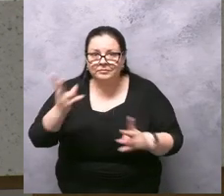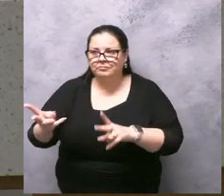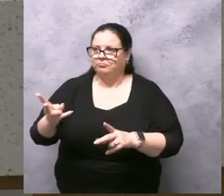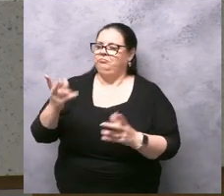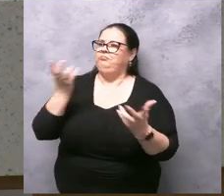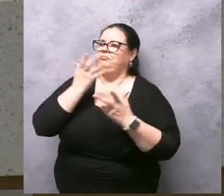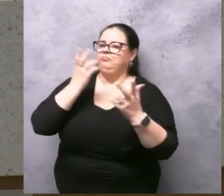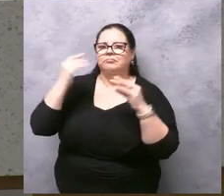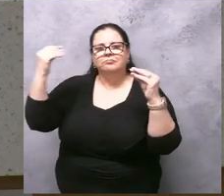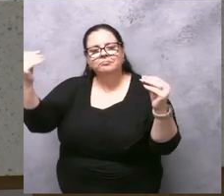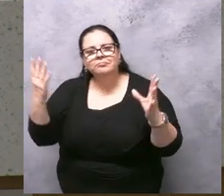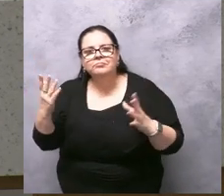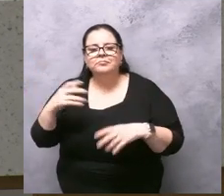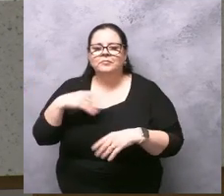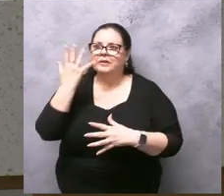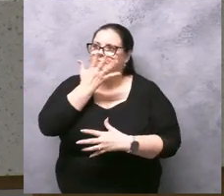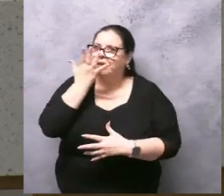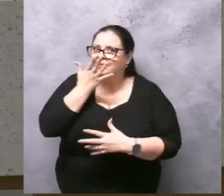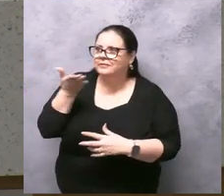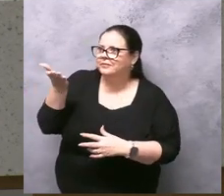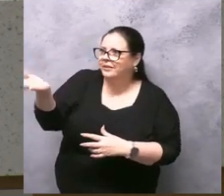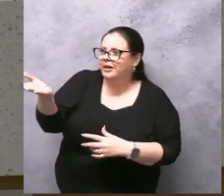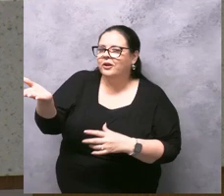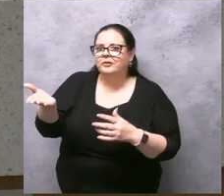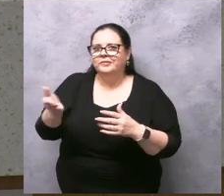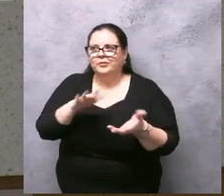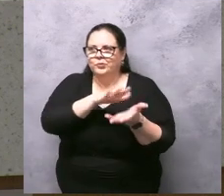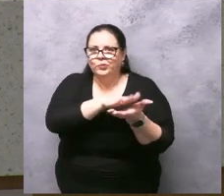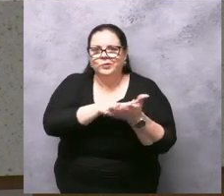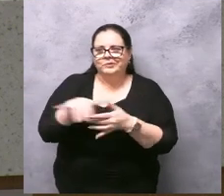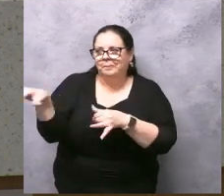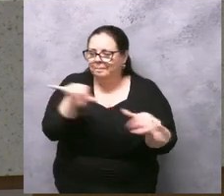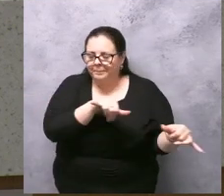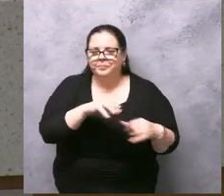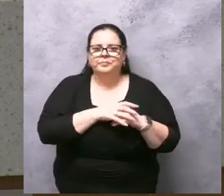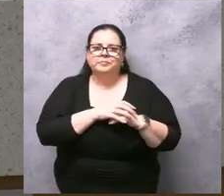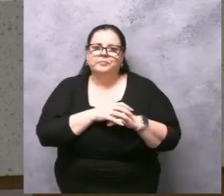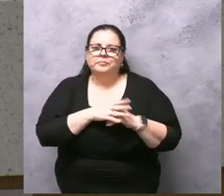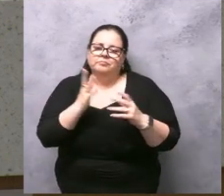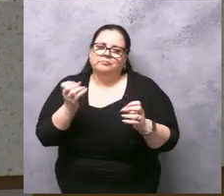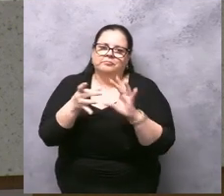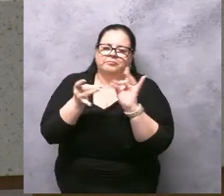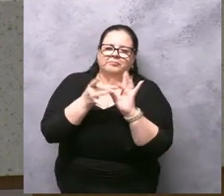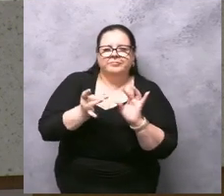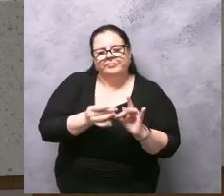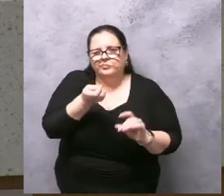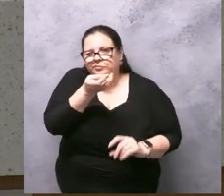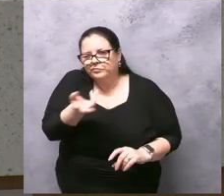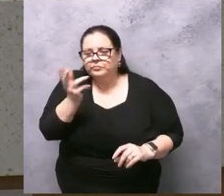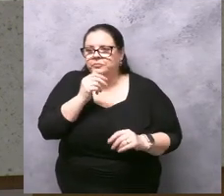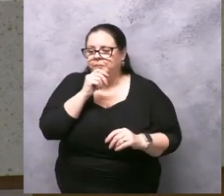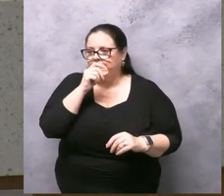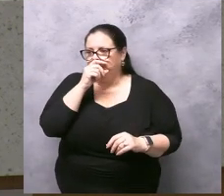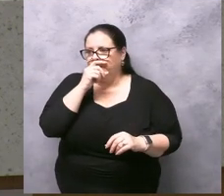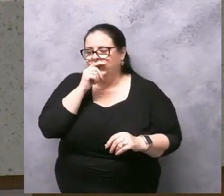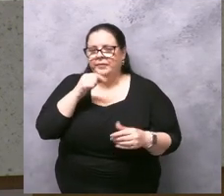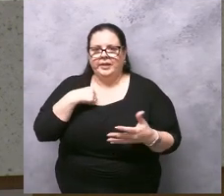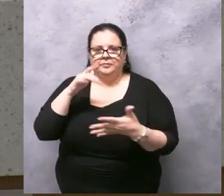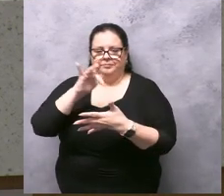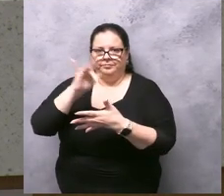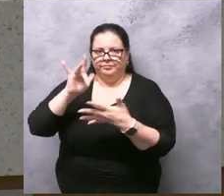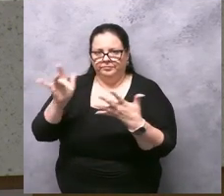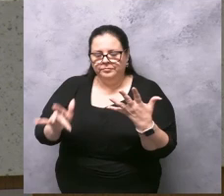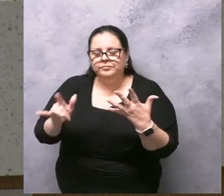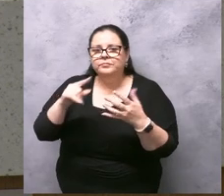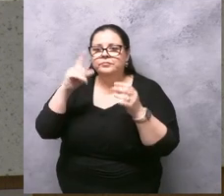outstanding work, some faces in this room of those people. And I would just like to highlight a few of just a comment about each place that I visited,